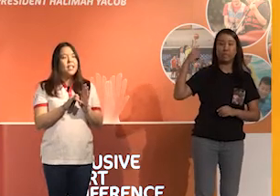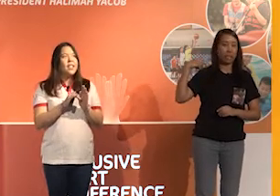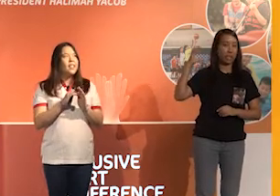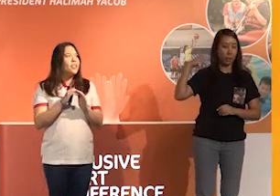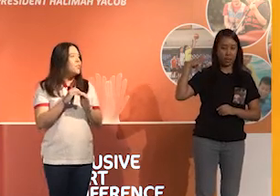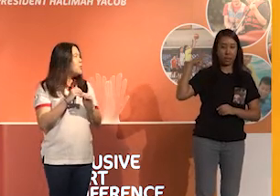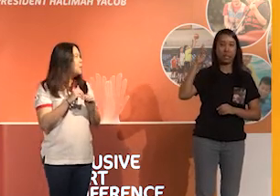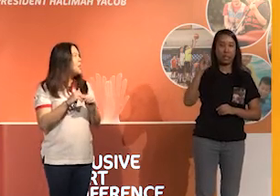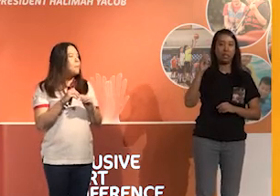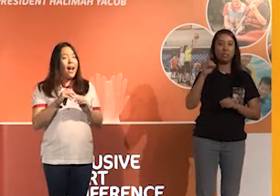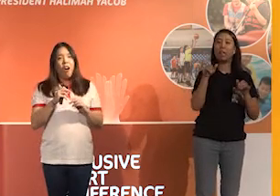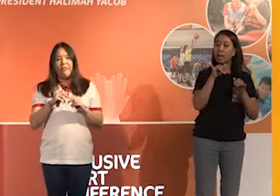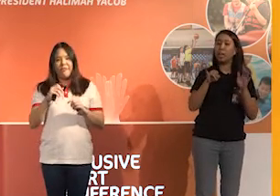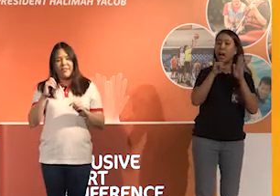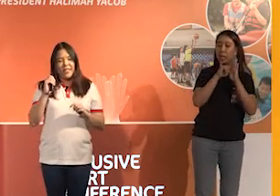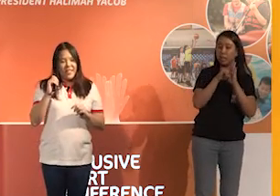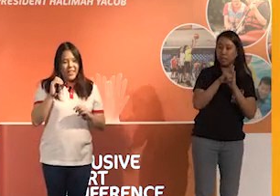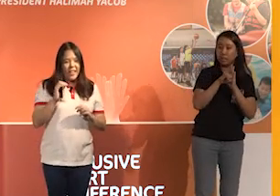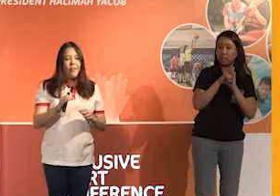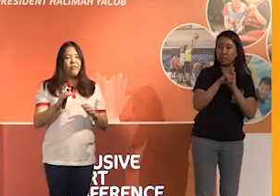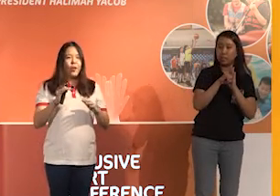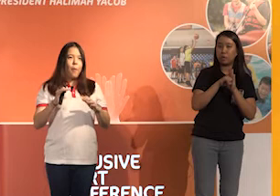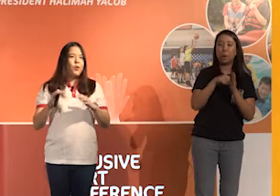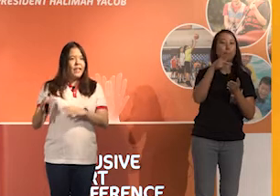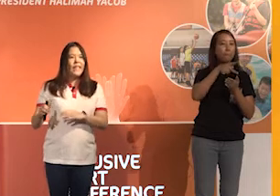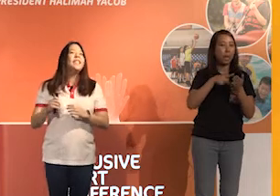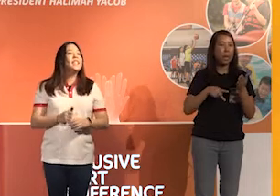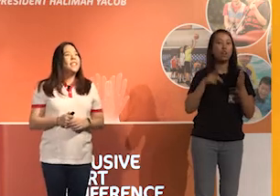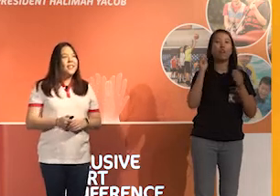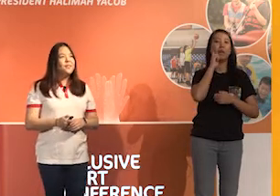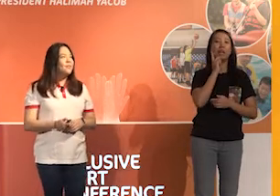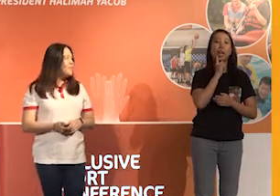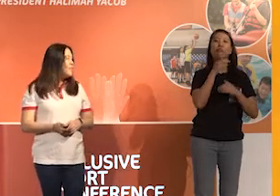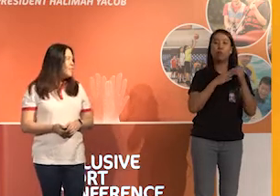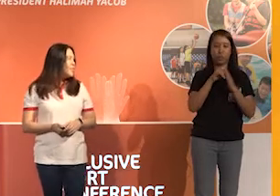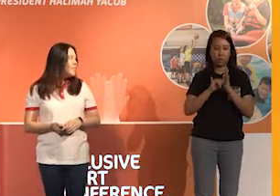identity to be a part of that community.